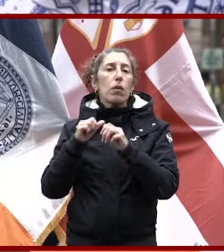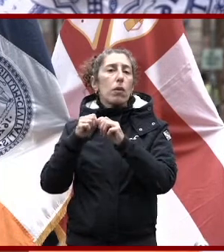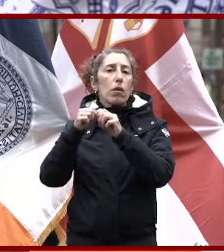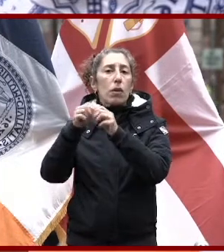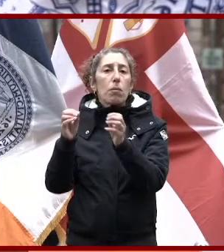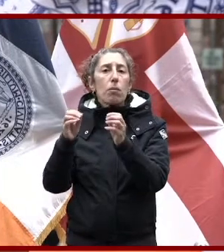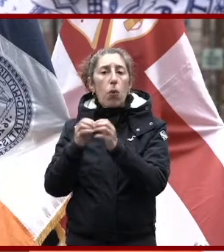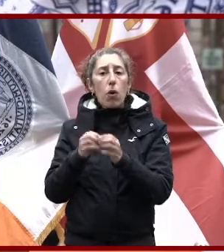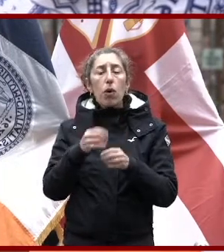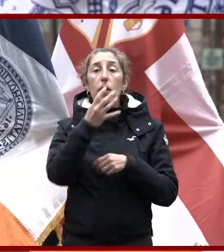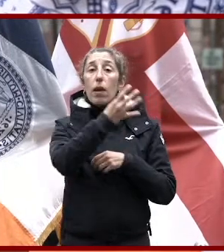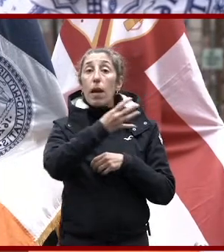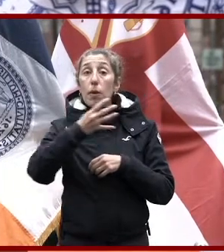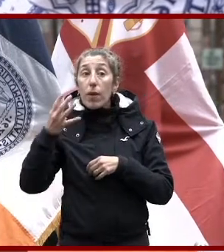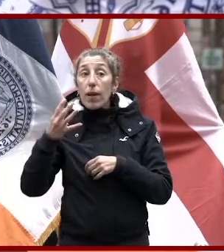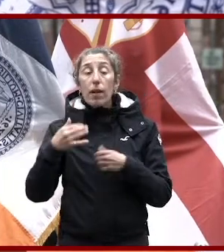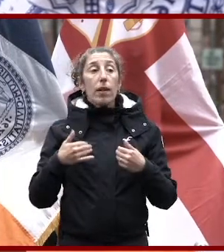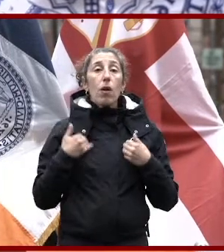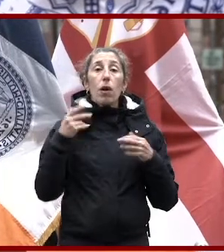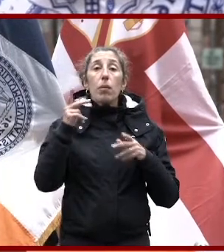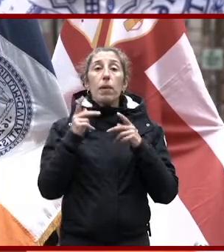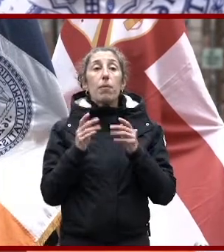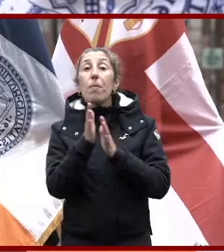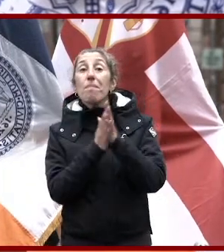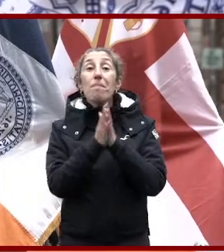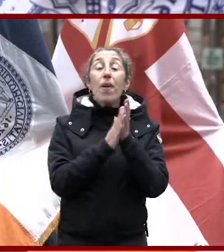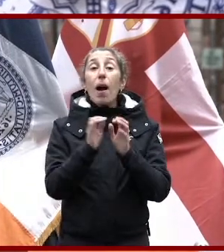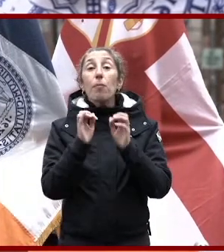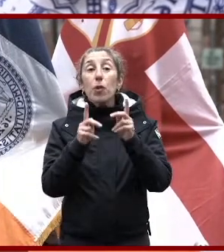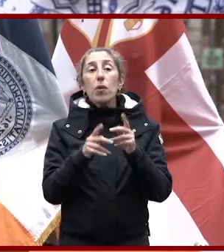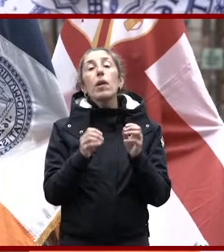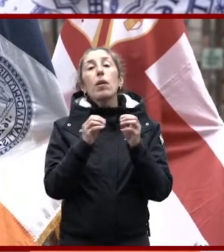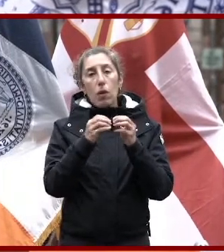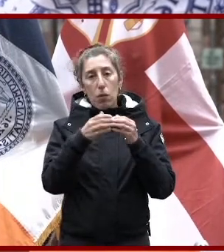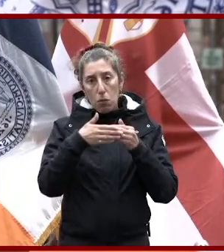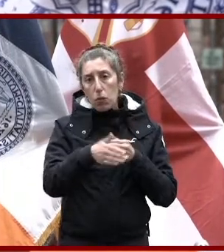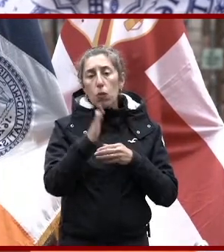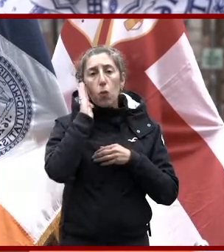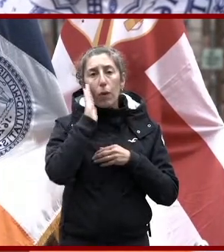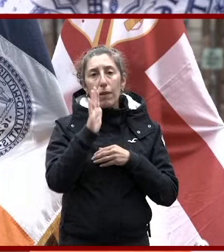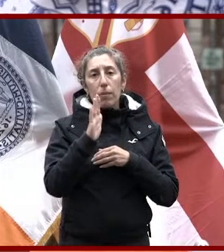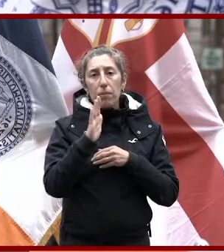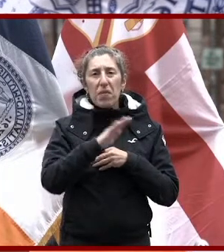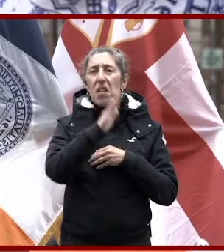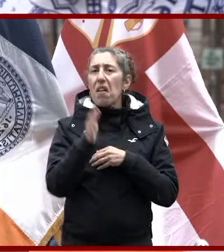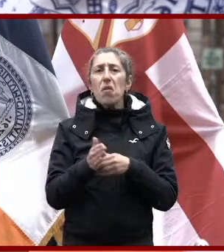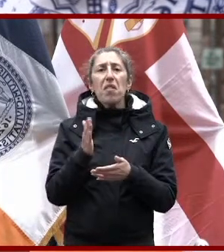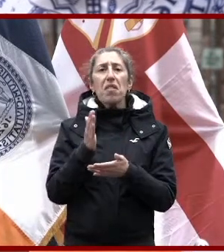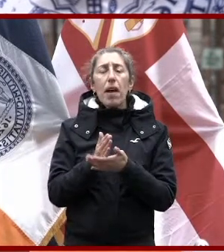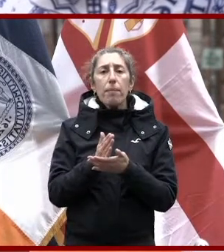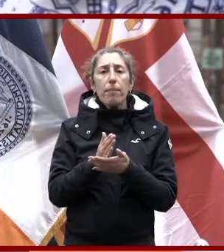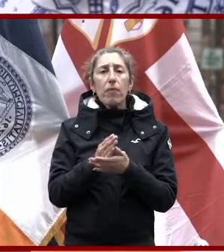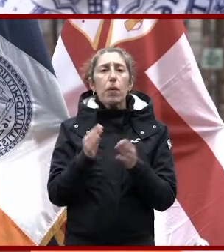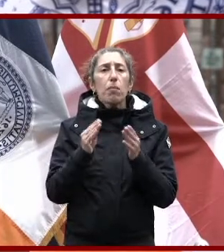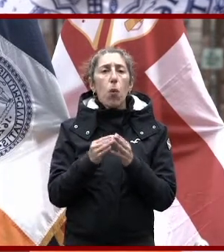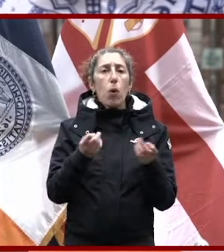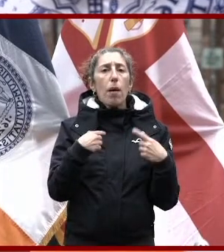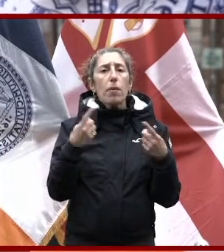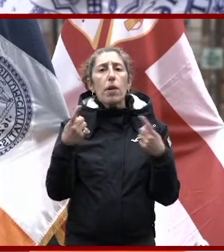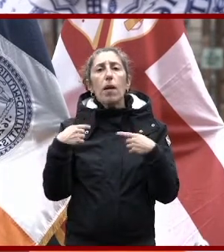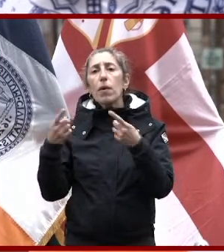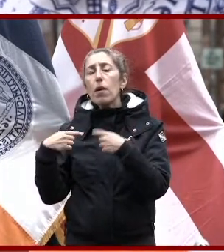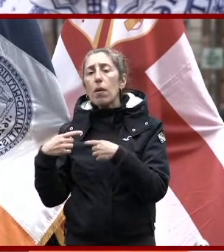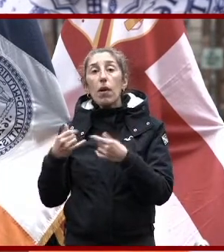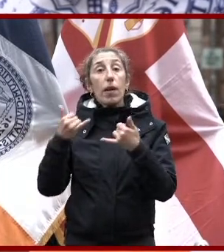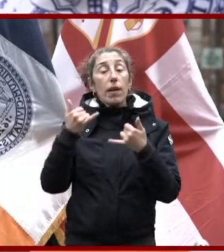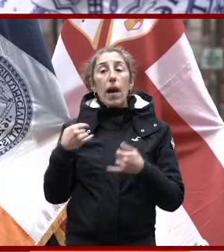looking for opportunity who will come after this moment in time. And it is our job to shout loudly about what we